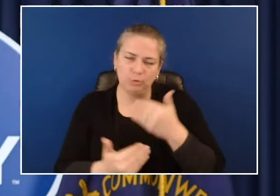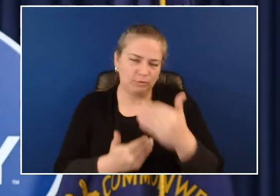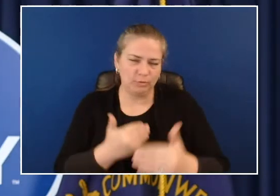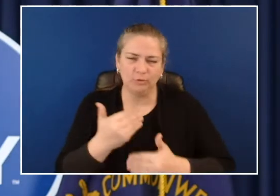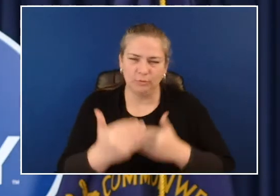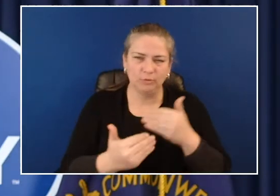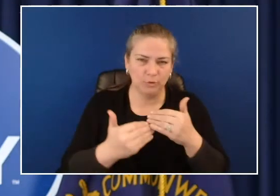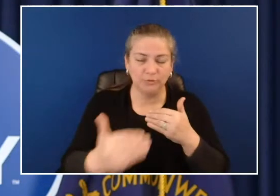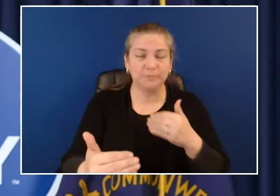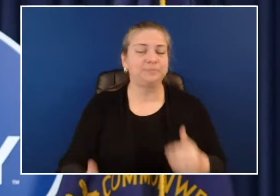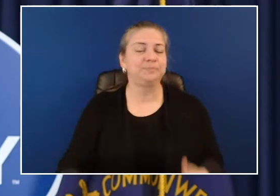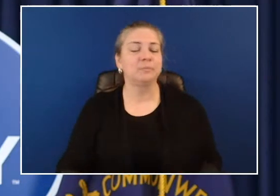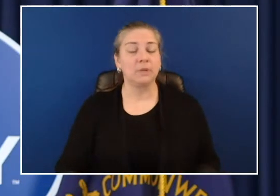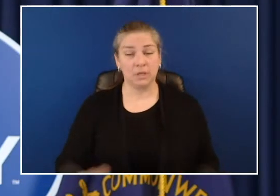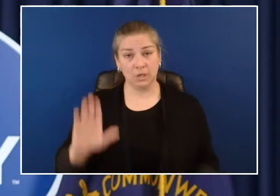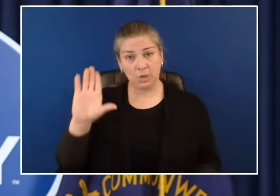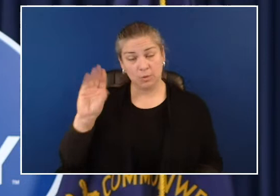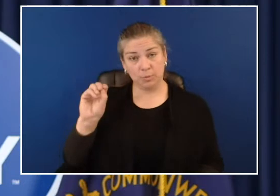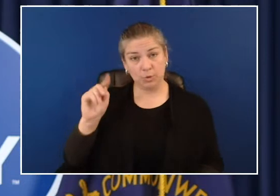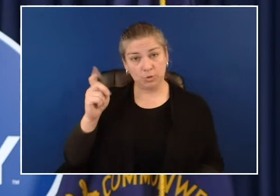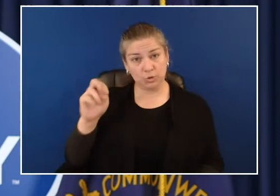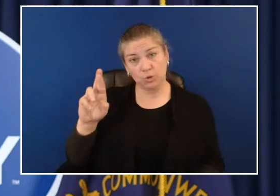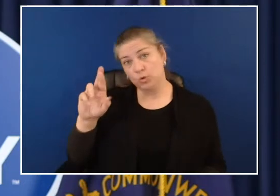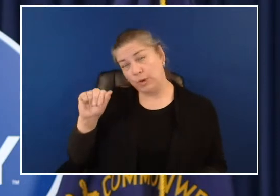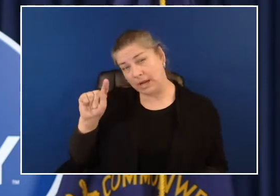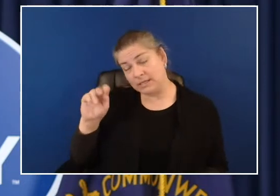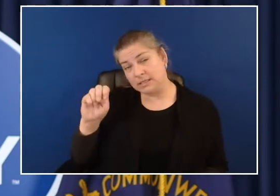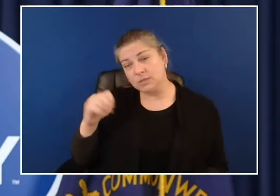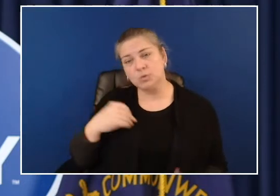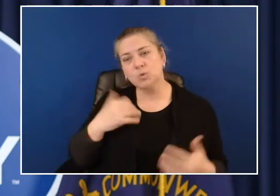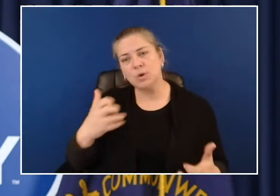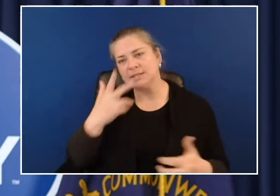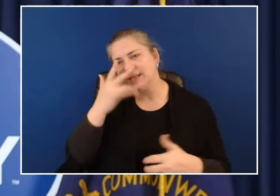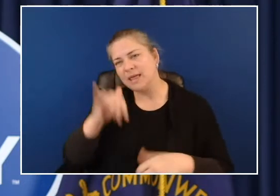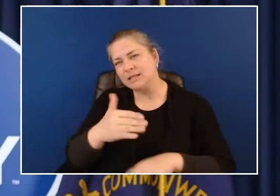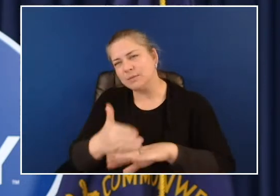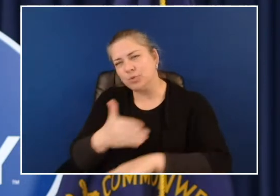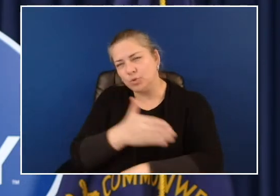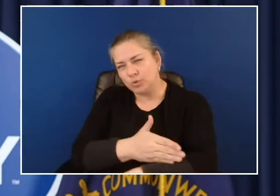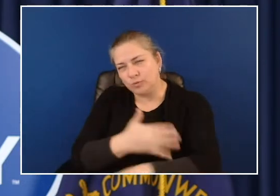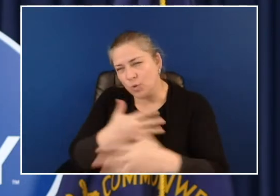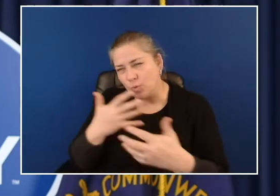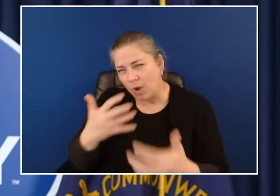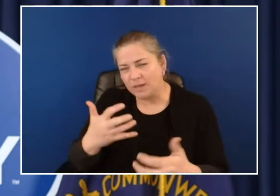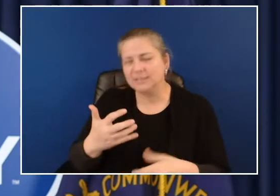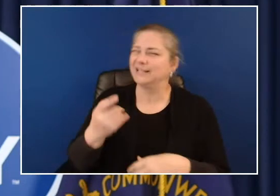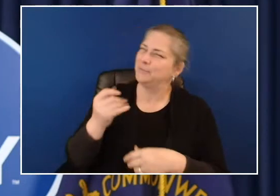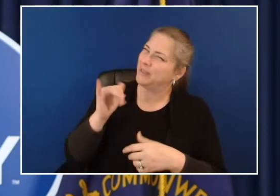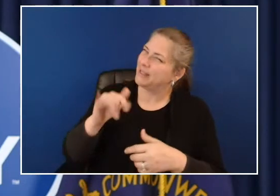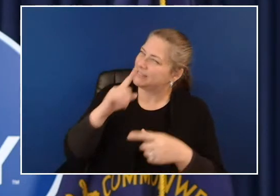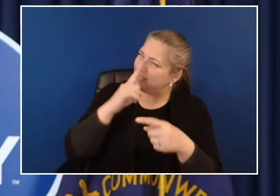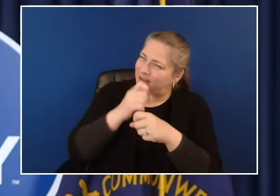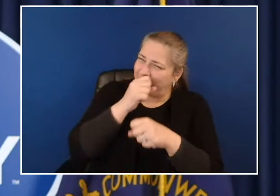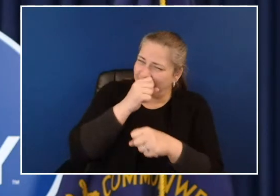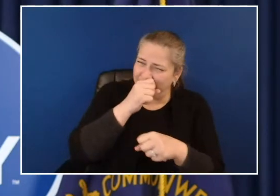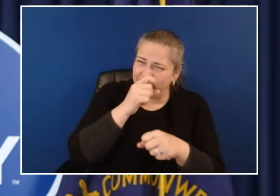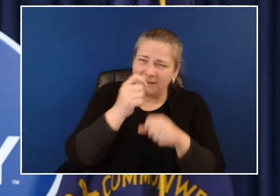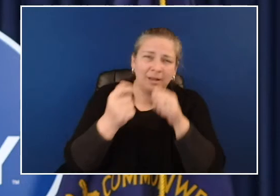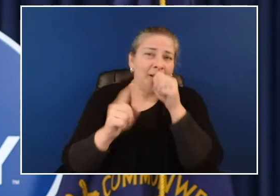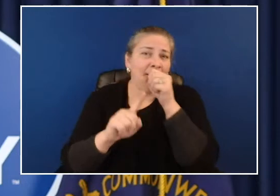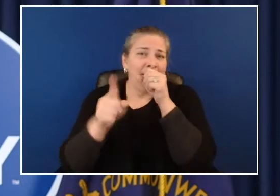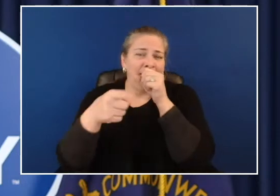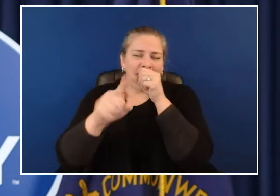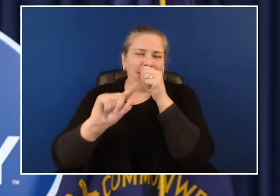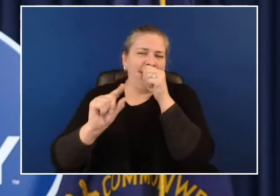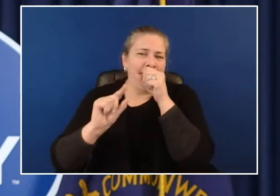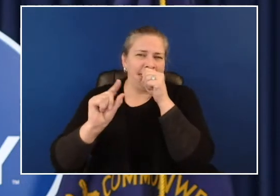The booster rate, we would like to see improve as well. There's a little complication in those numbers in that you only qualify,